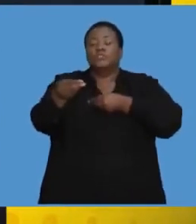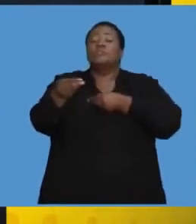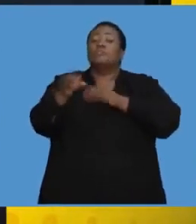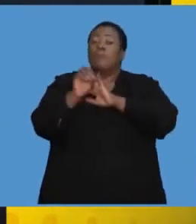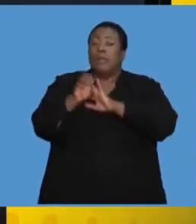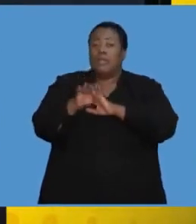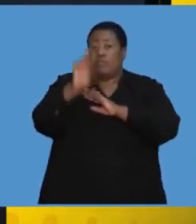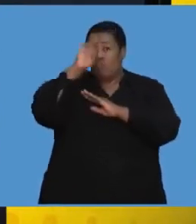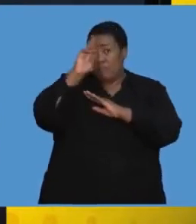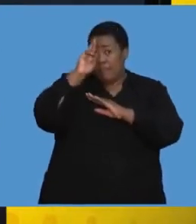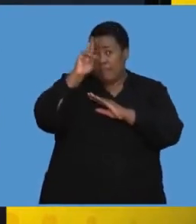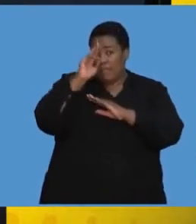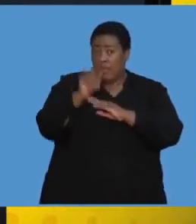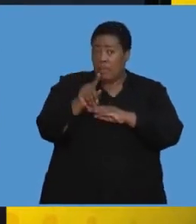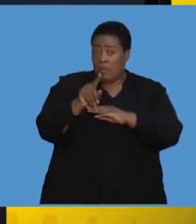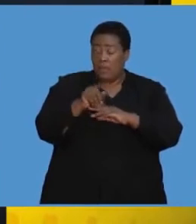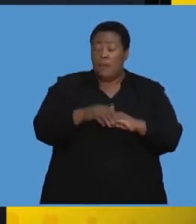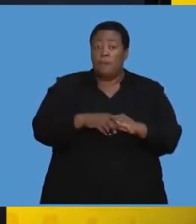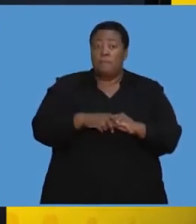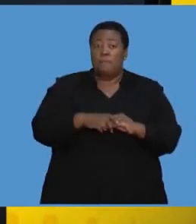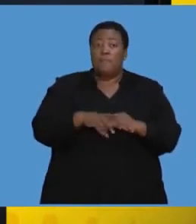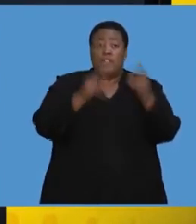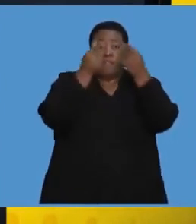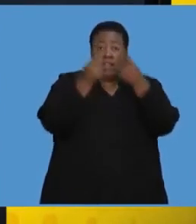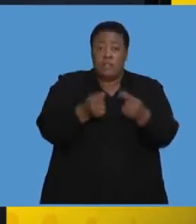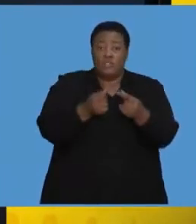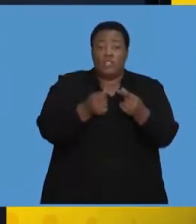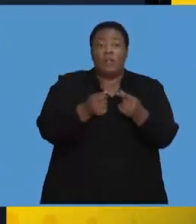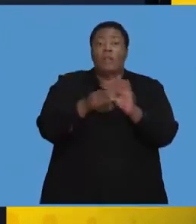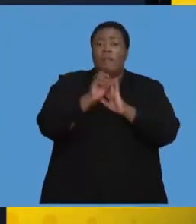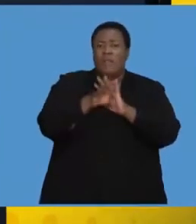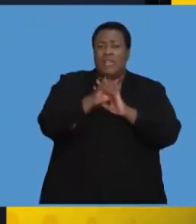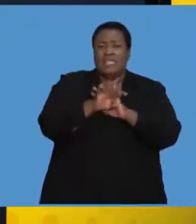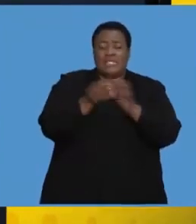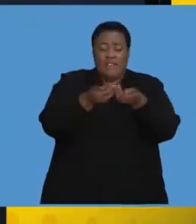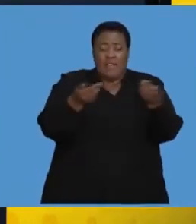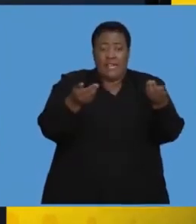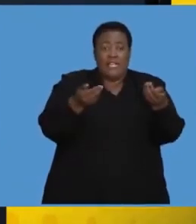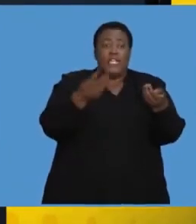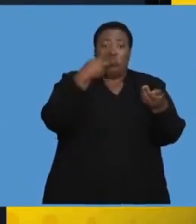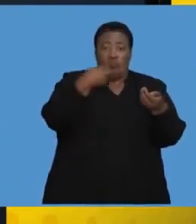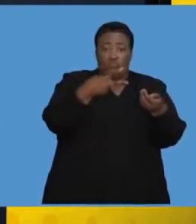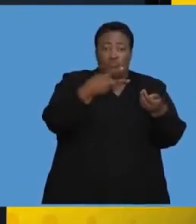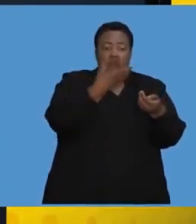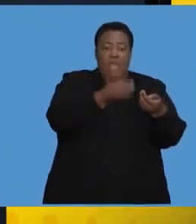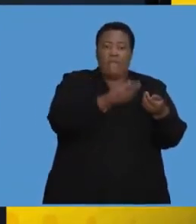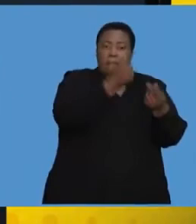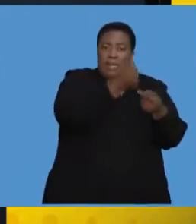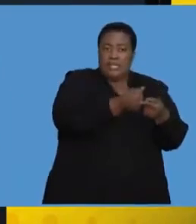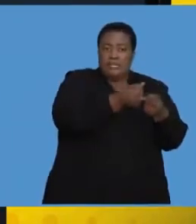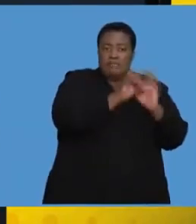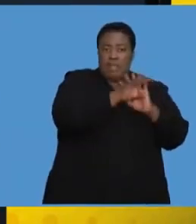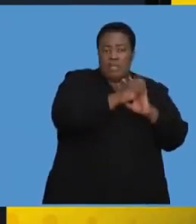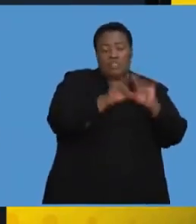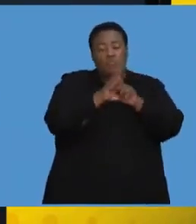in the financial market is divided into two. We have got our money market and we also have